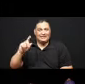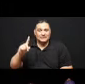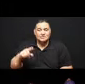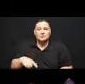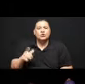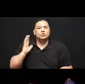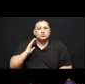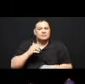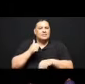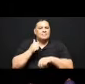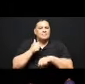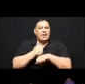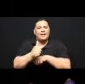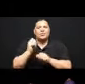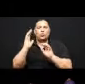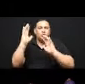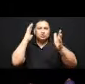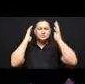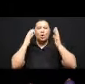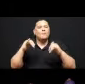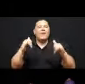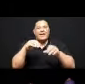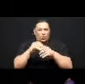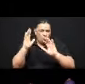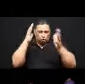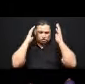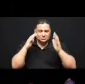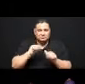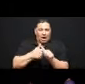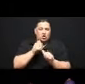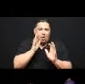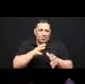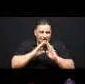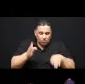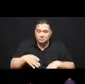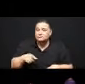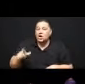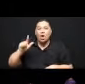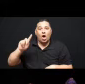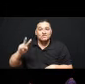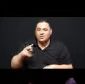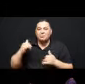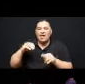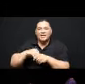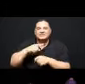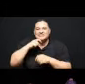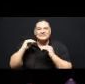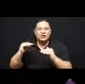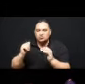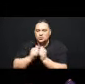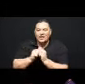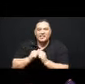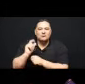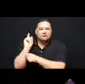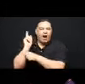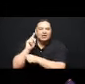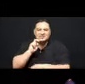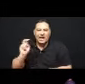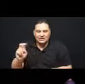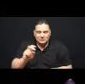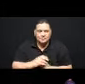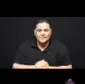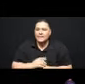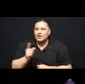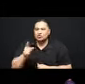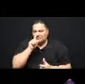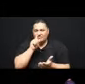house. In Las Vegas, he played in the desert with the rattlesnakes. She fell for a con man. It